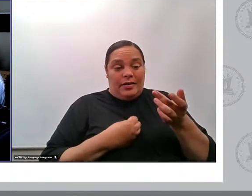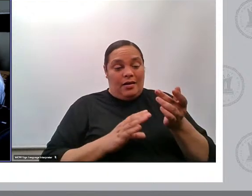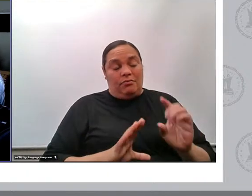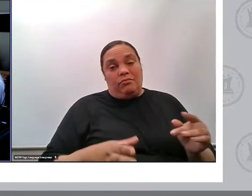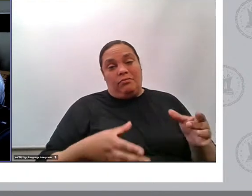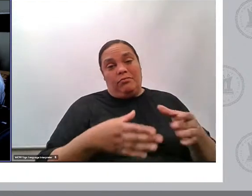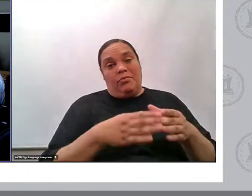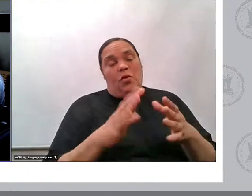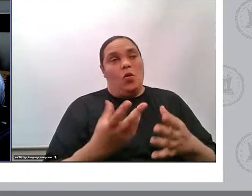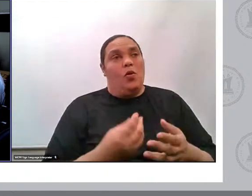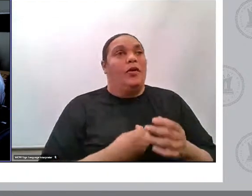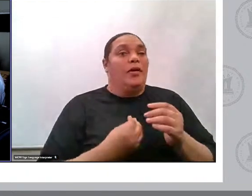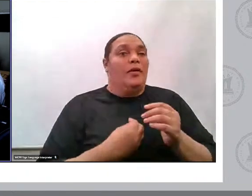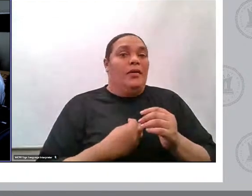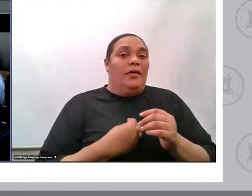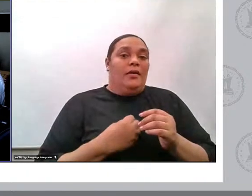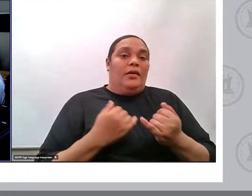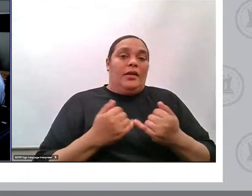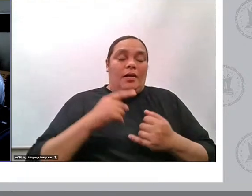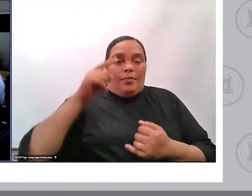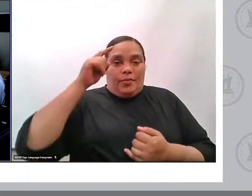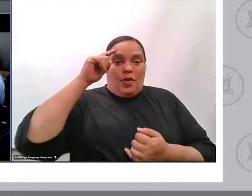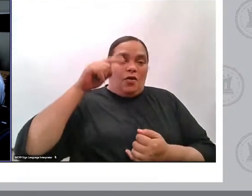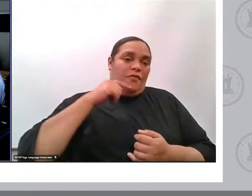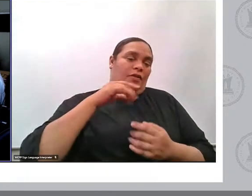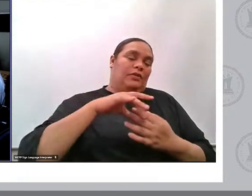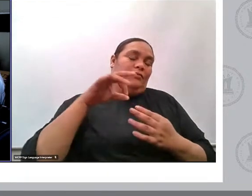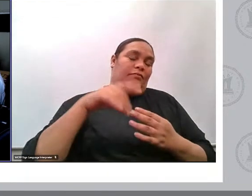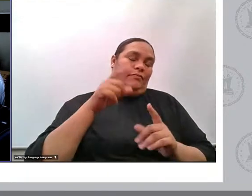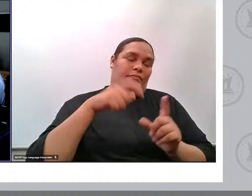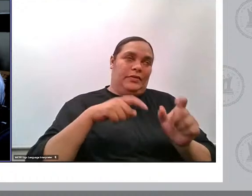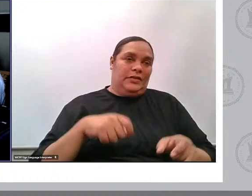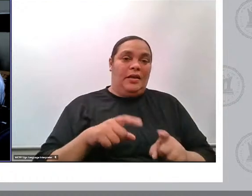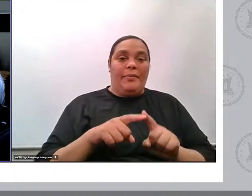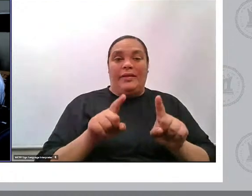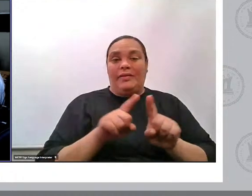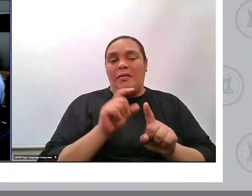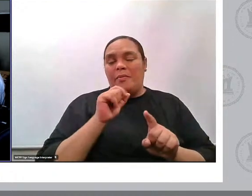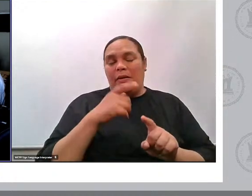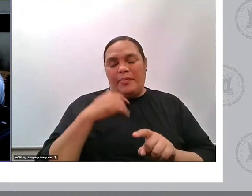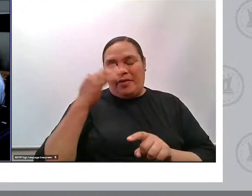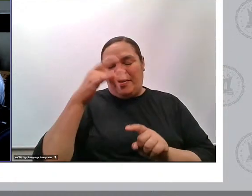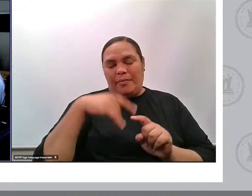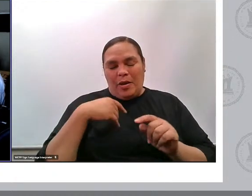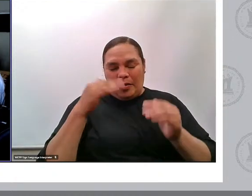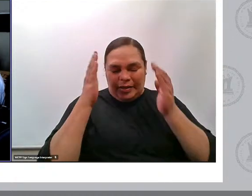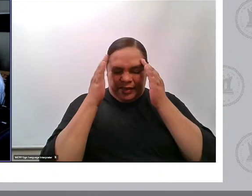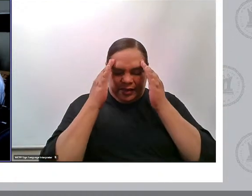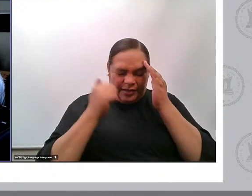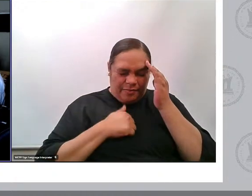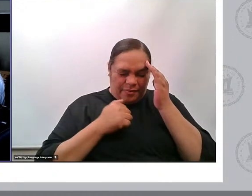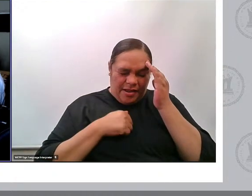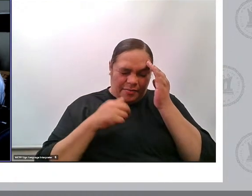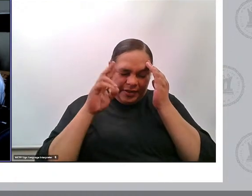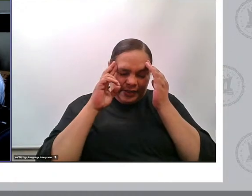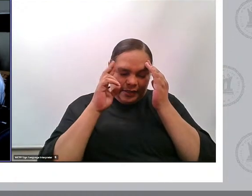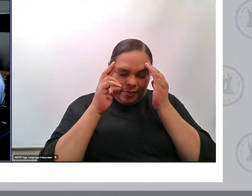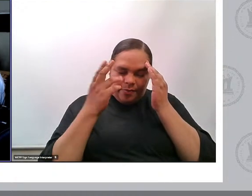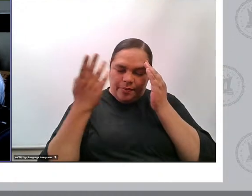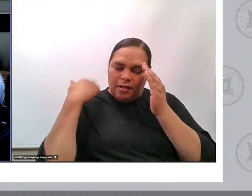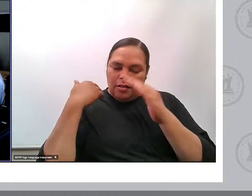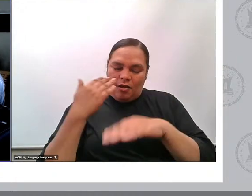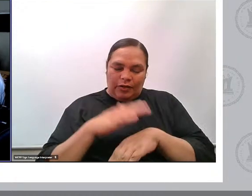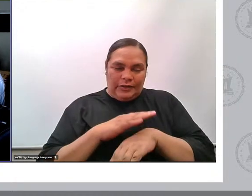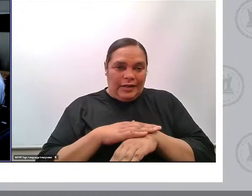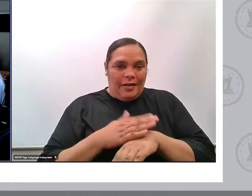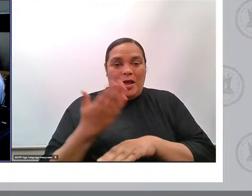a younger sort of profile of candidates. And one is just thinking off my head. I remember in the last sort